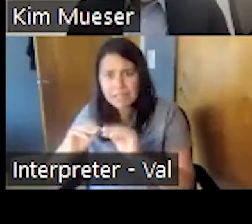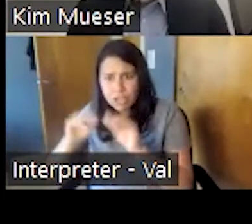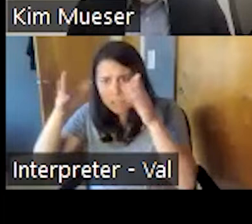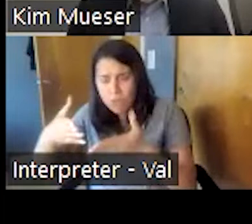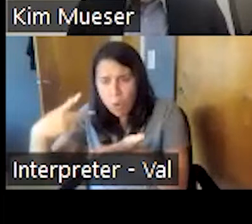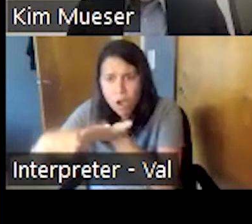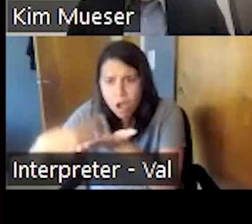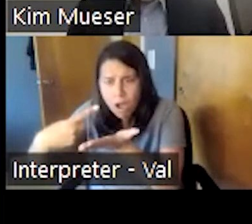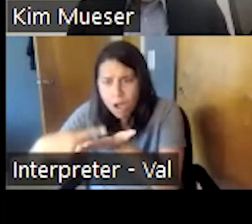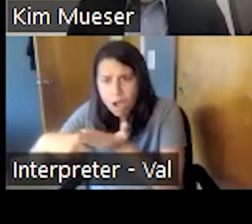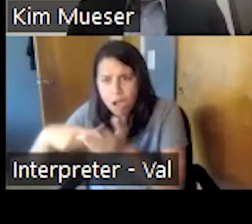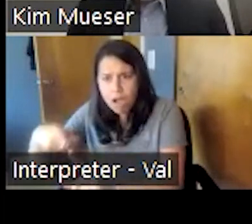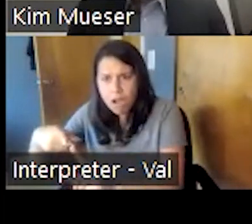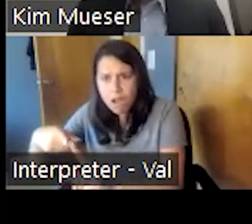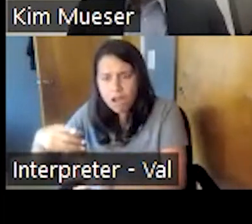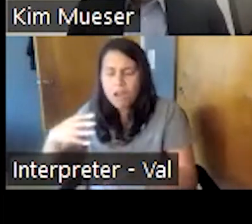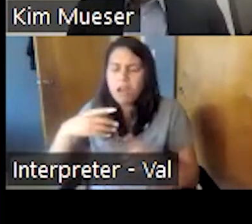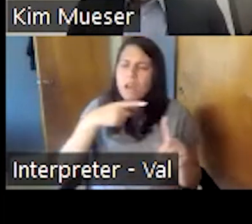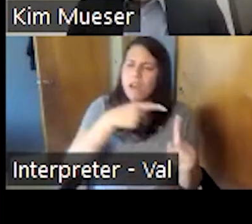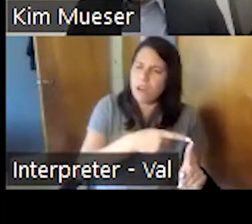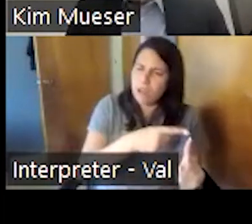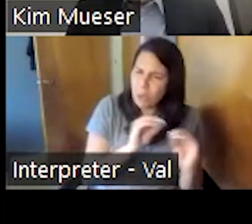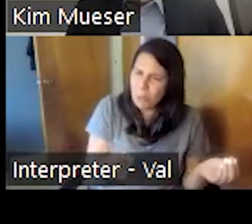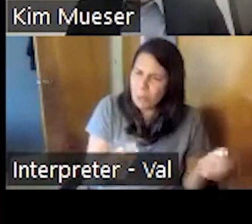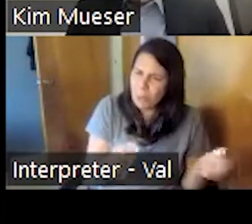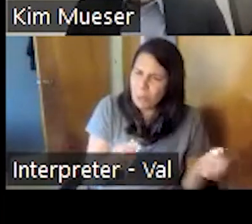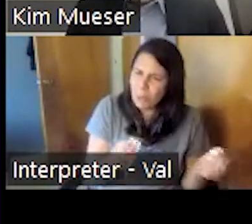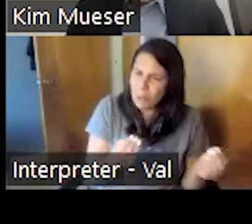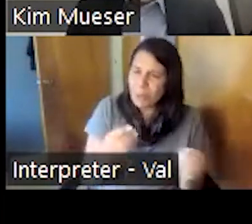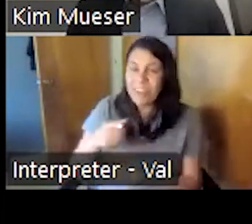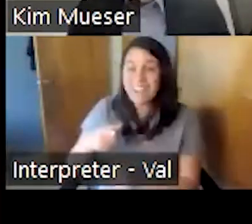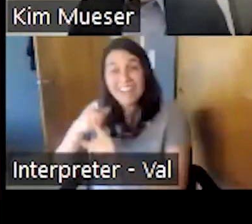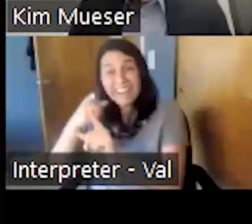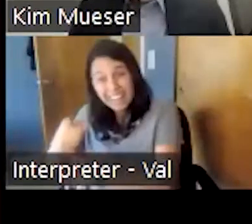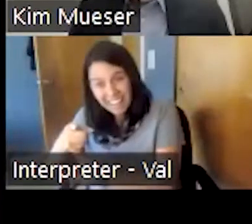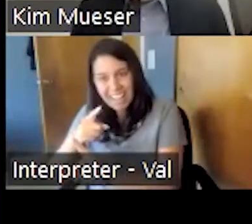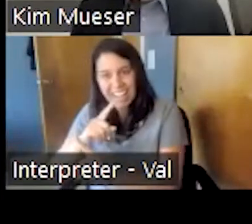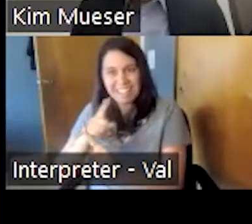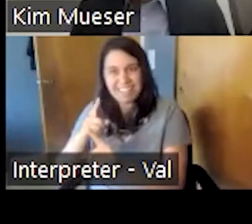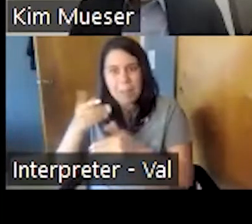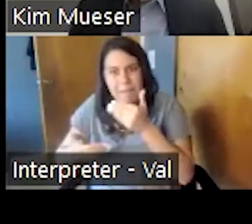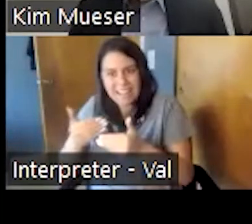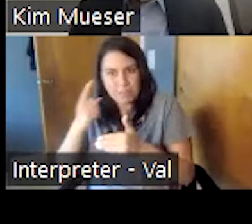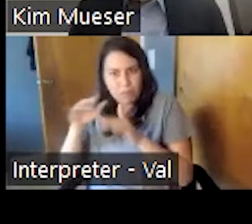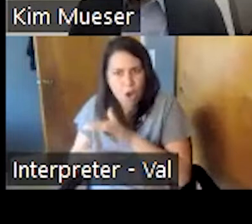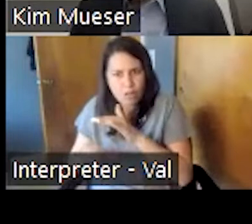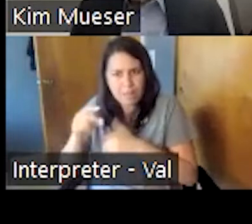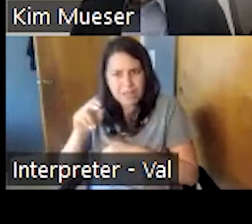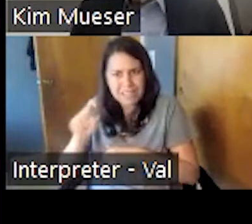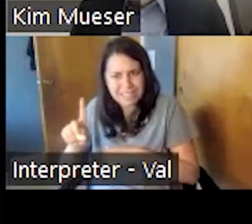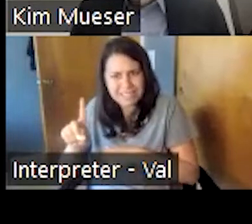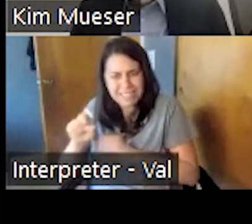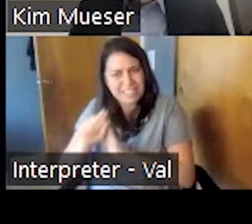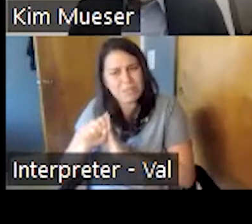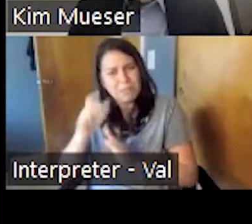And post-traumatic cognitions is hypothesized to be a mechanism underlying PTSD symptoms. There are also no differences in overall quality of life,